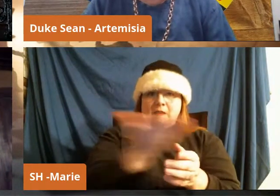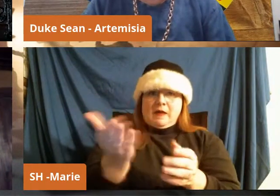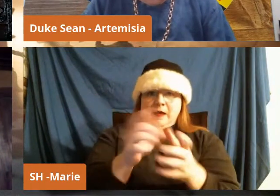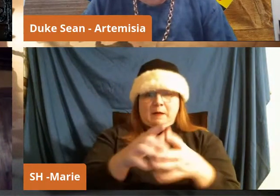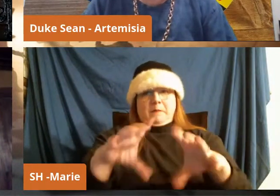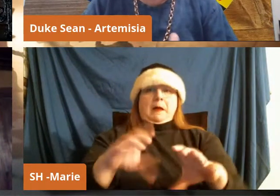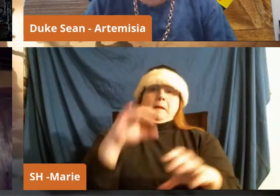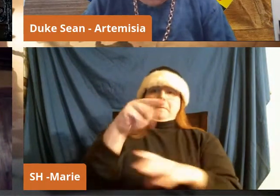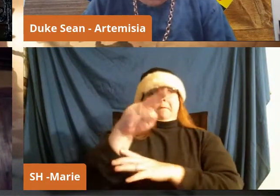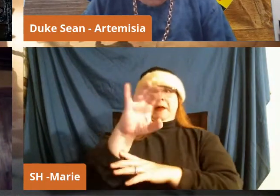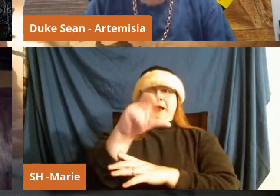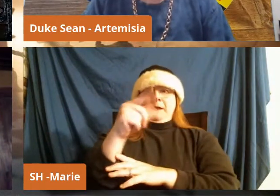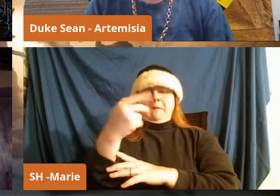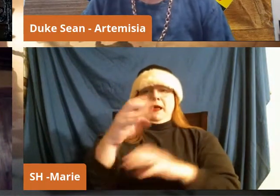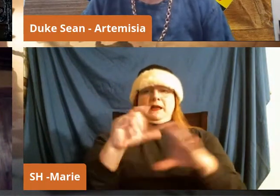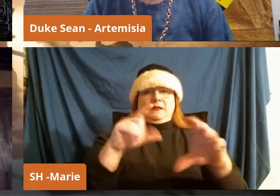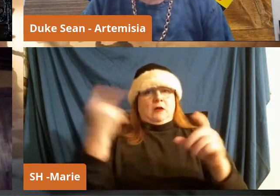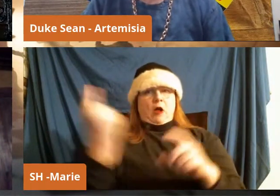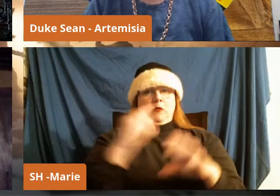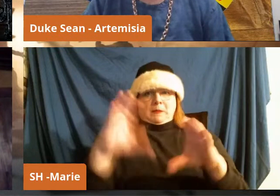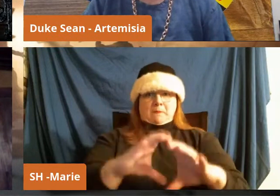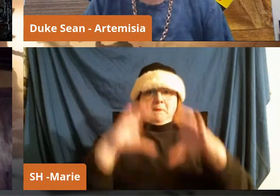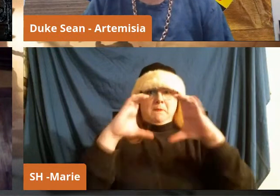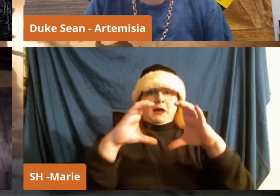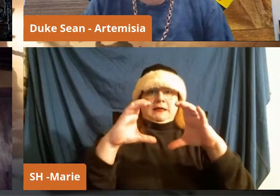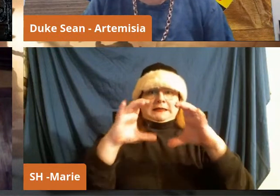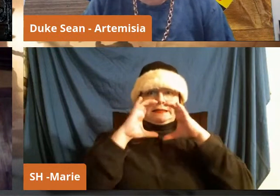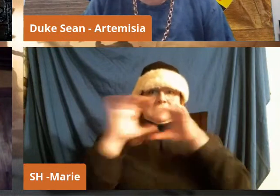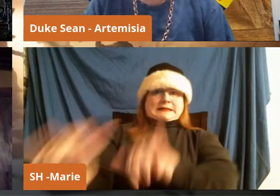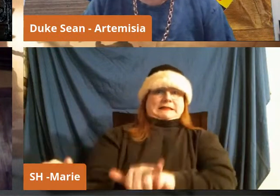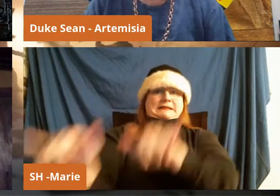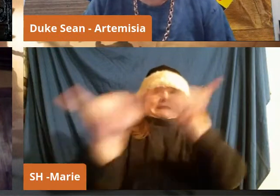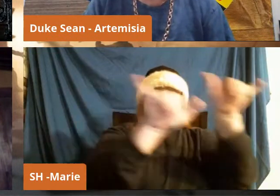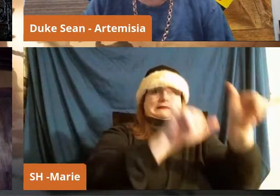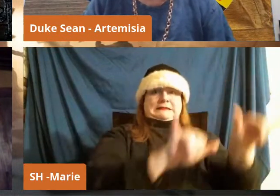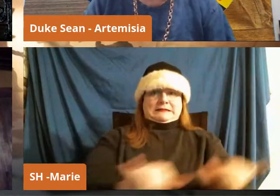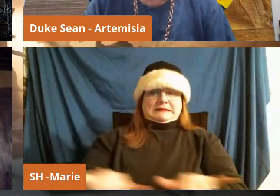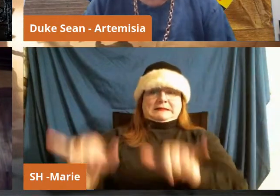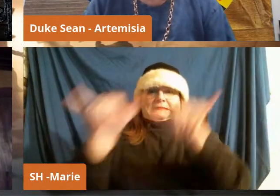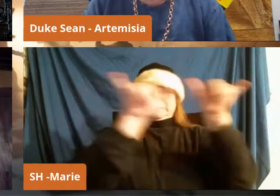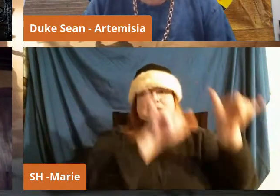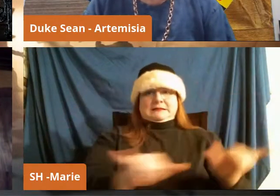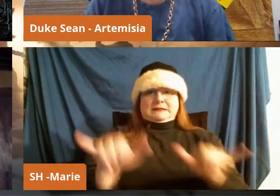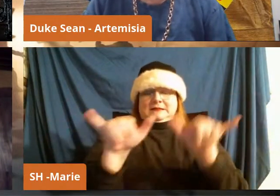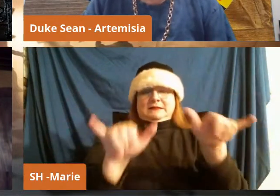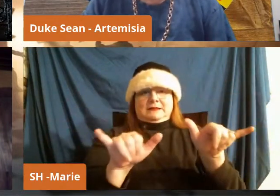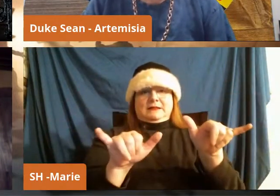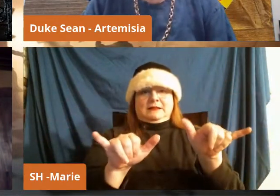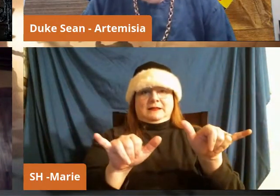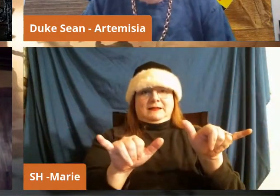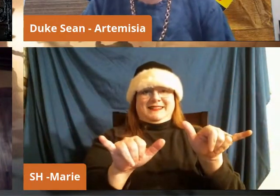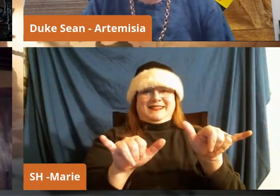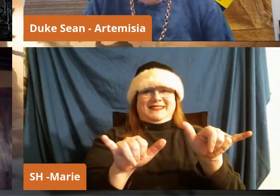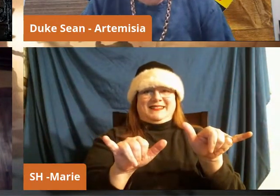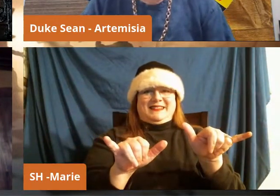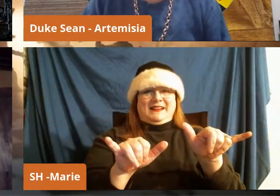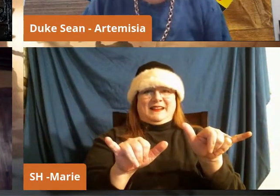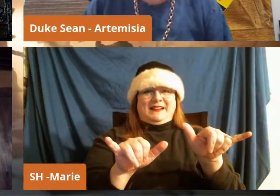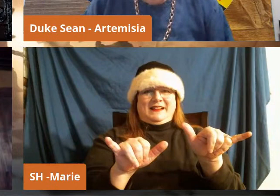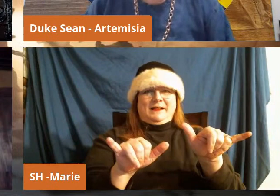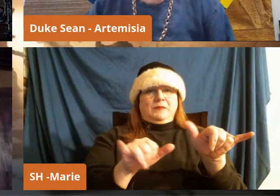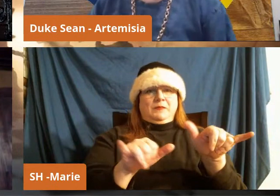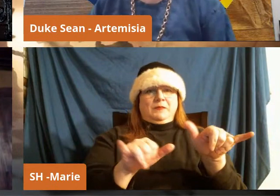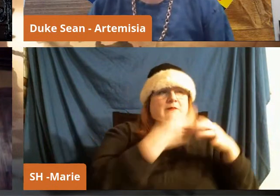Mac is a Big Mac everywhere you go. And while in Germany they sell beer in the McDonald's, I like that part. Yeah,